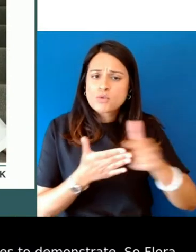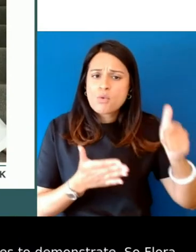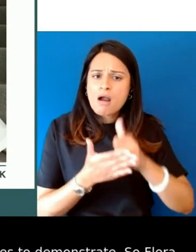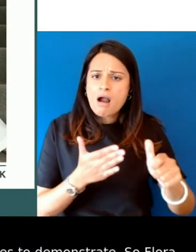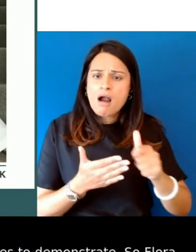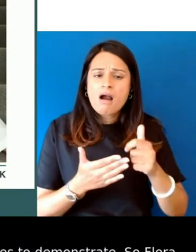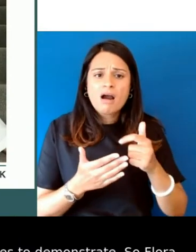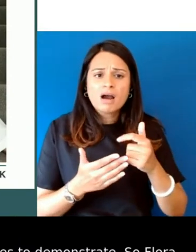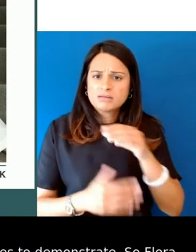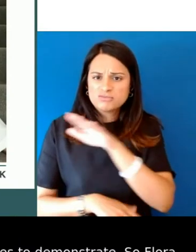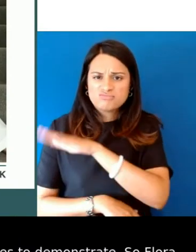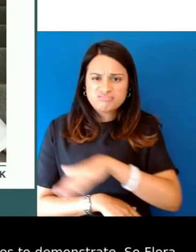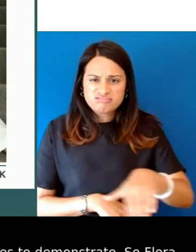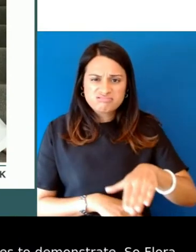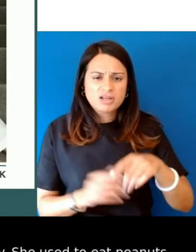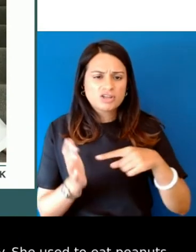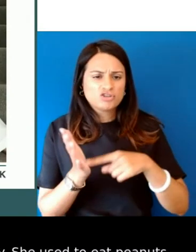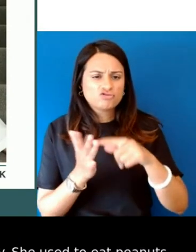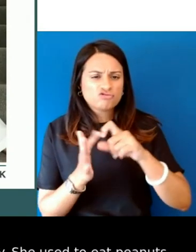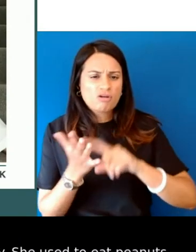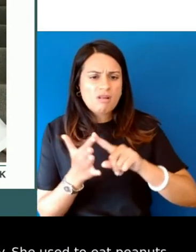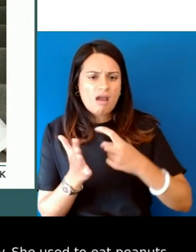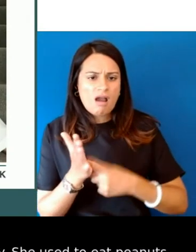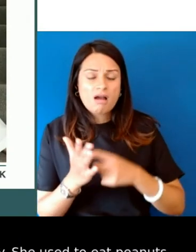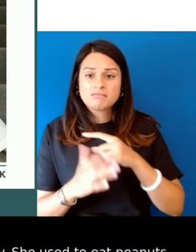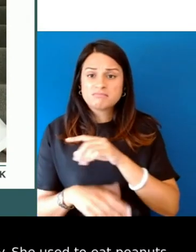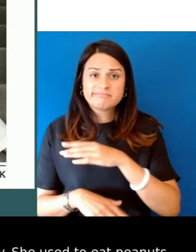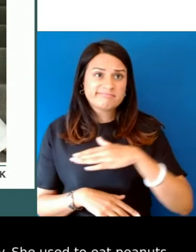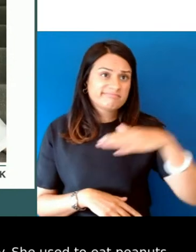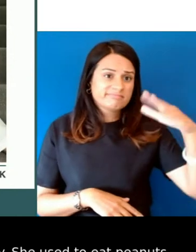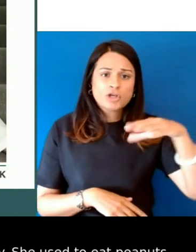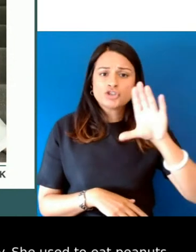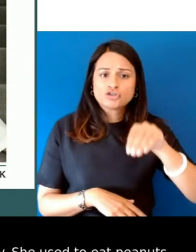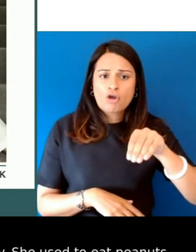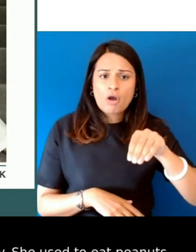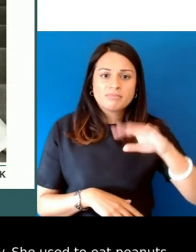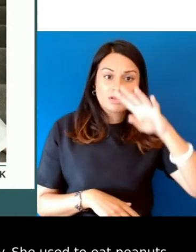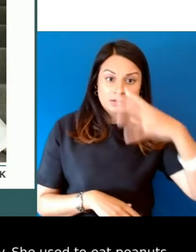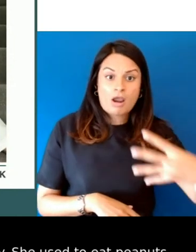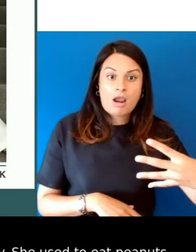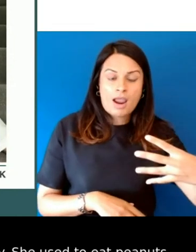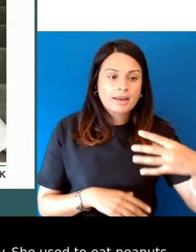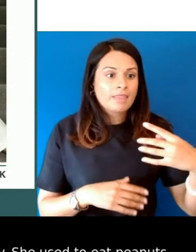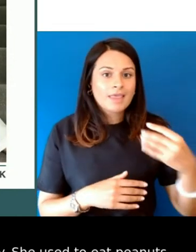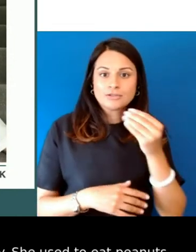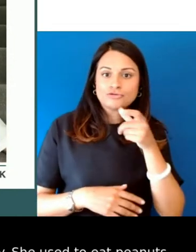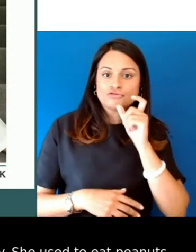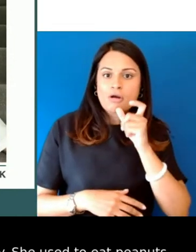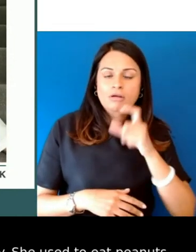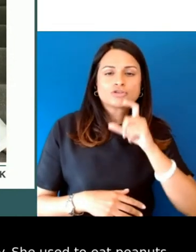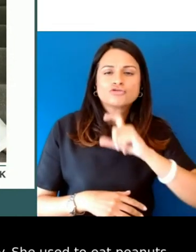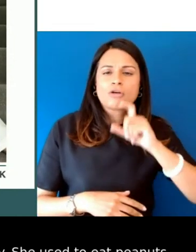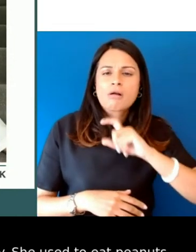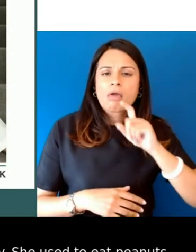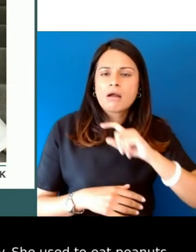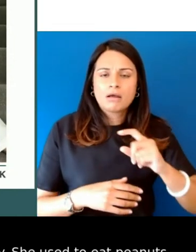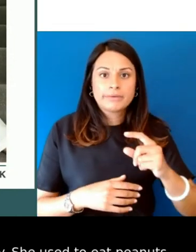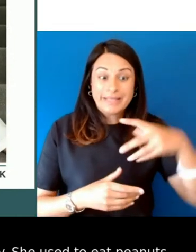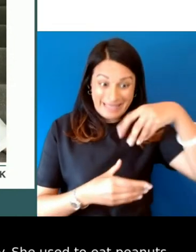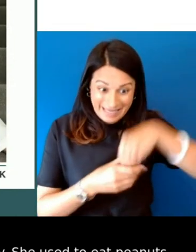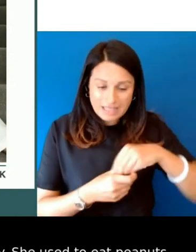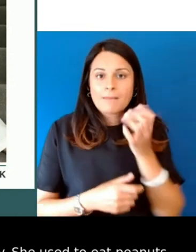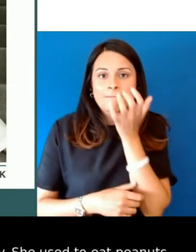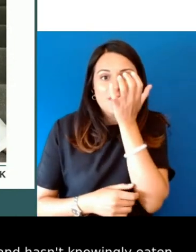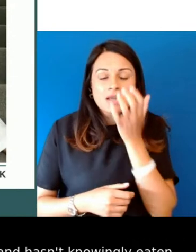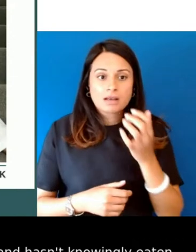became a bit fussy and hasn't knowingly eaten them until she tried a chocolate bar containing peanuts yesterday and you hear that within 15